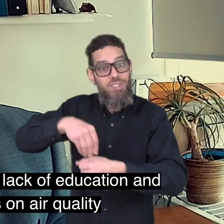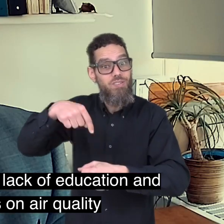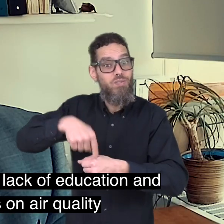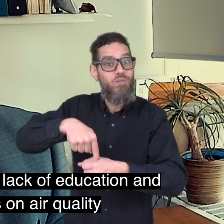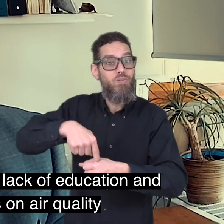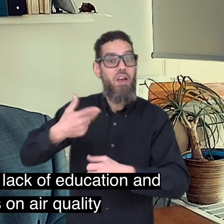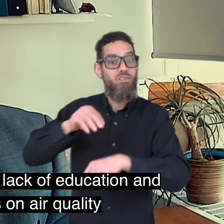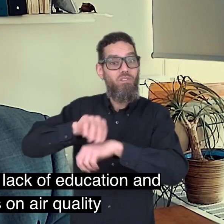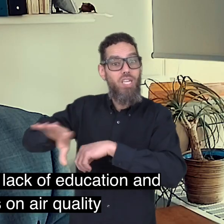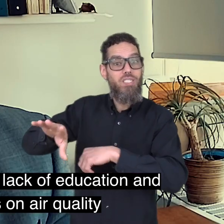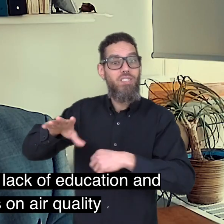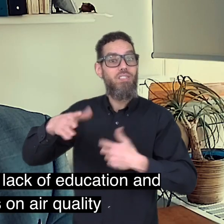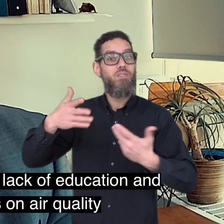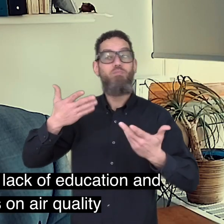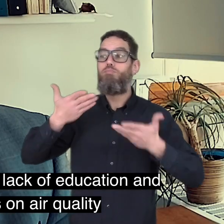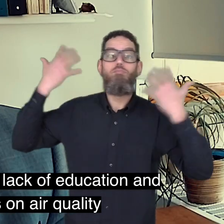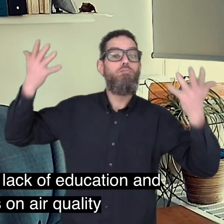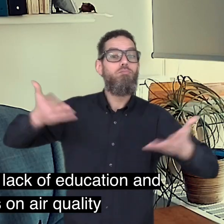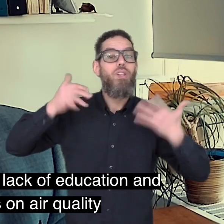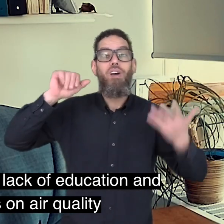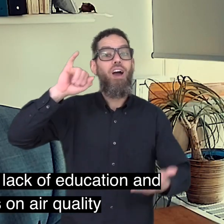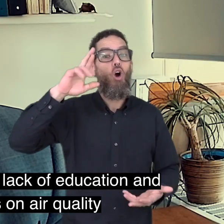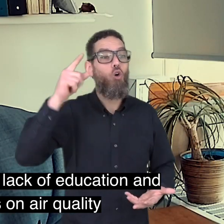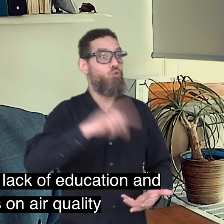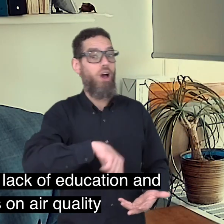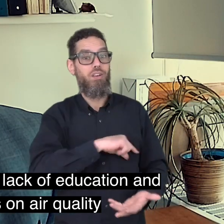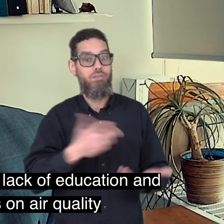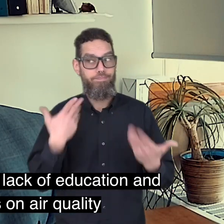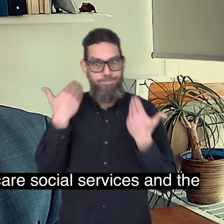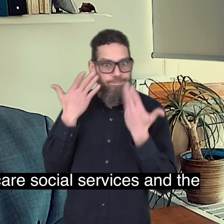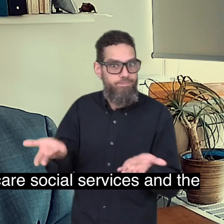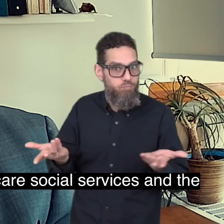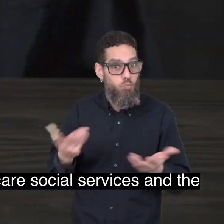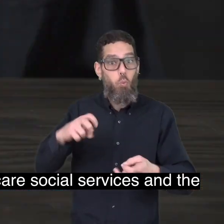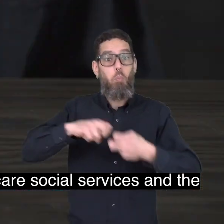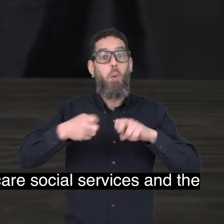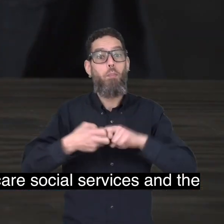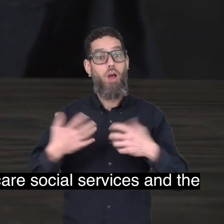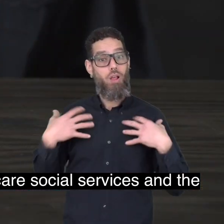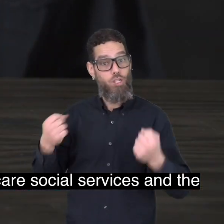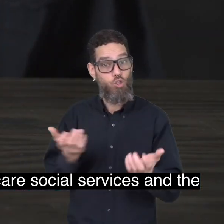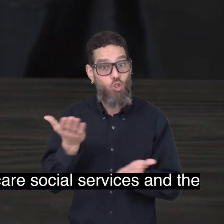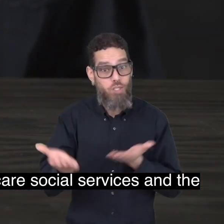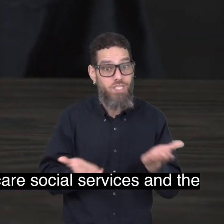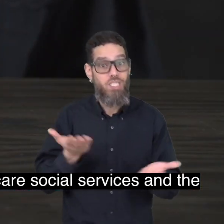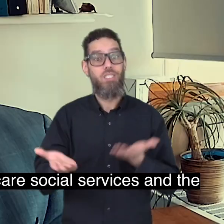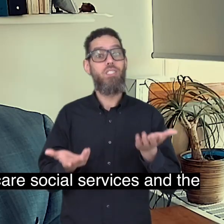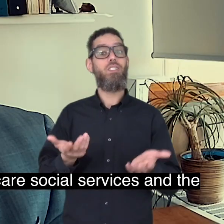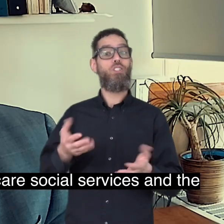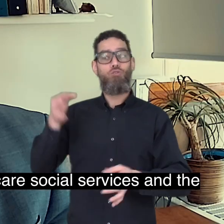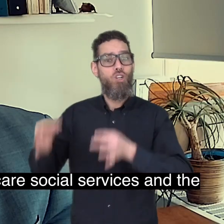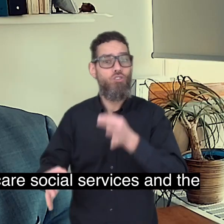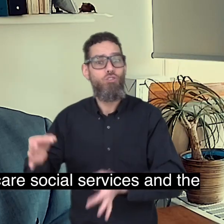creates barriers to accessibility and inclusion in healthcare, social services, and the justice system. For